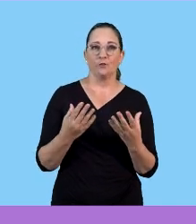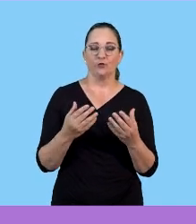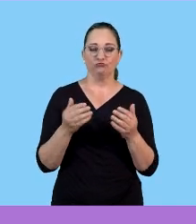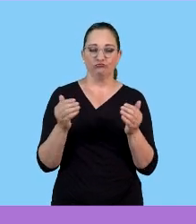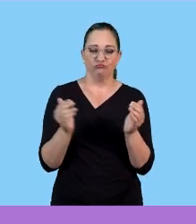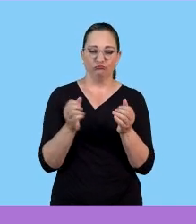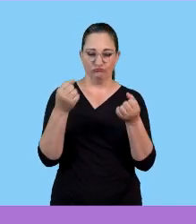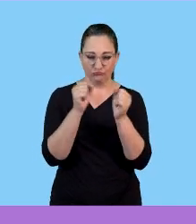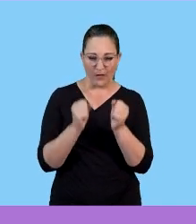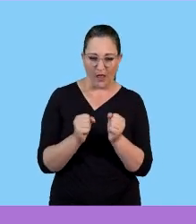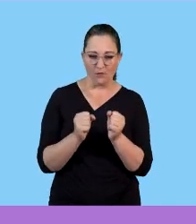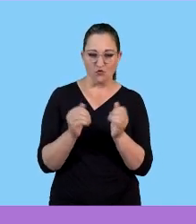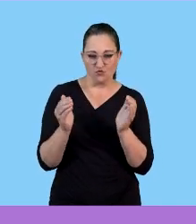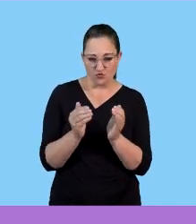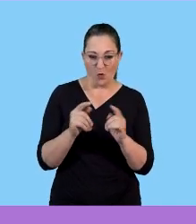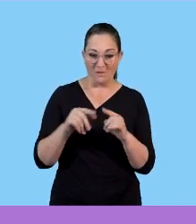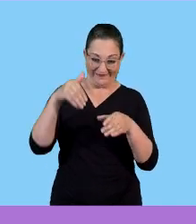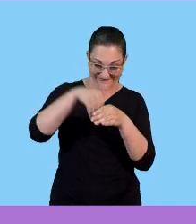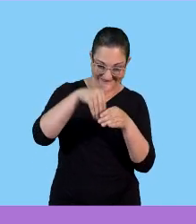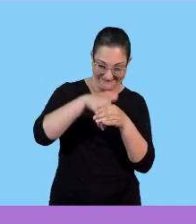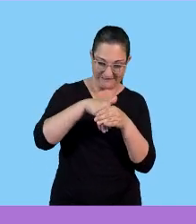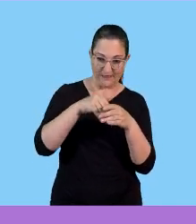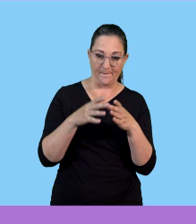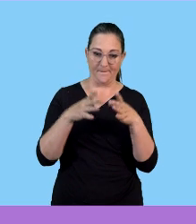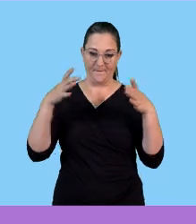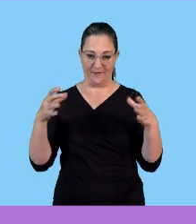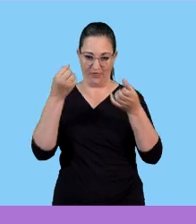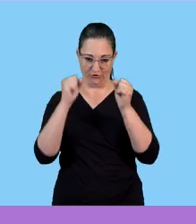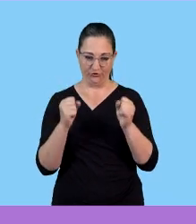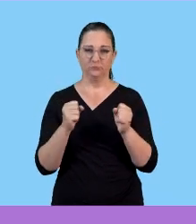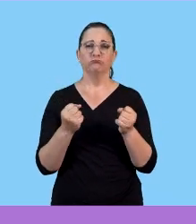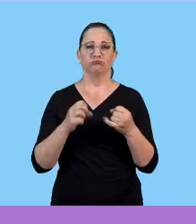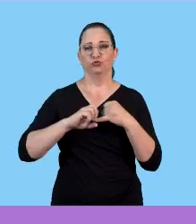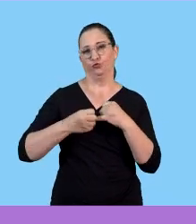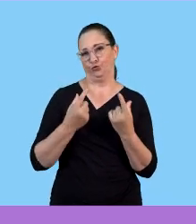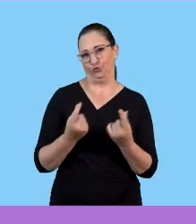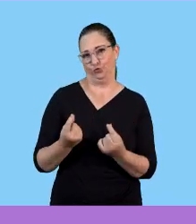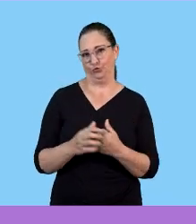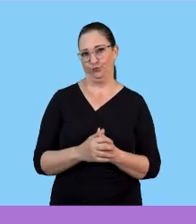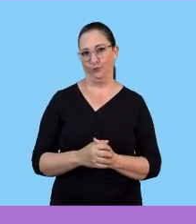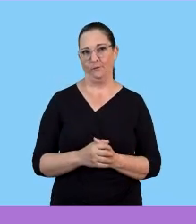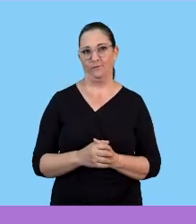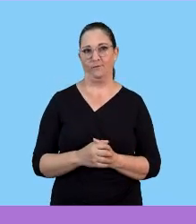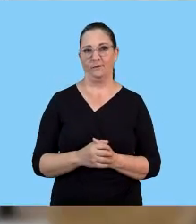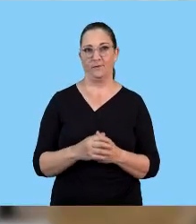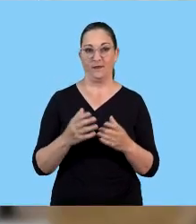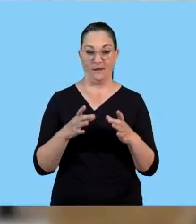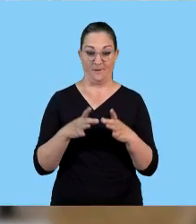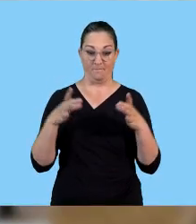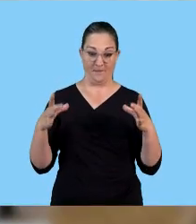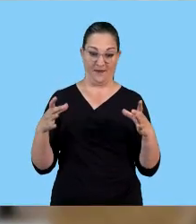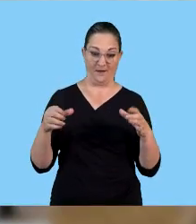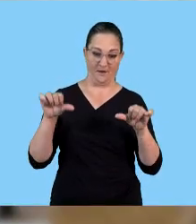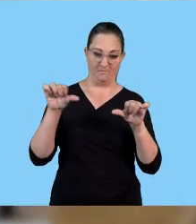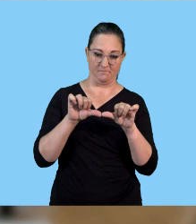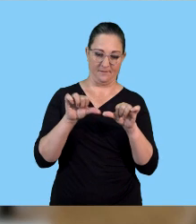that can fit into a larger shape. That's what we're going to try and do here. See how many times this little shape can fit into